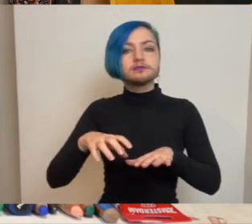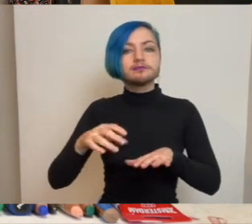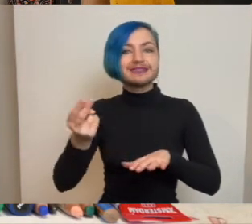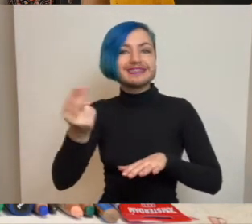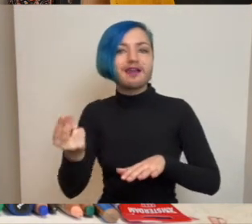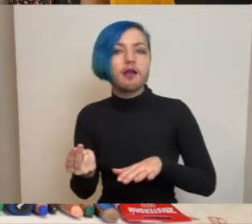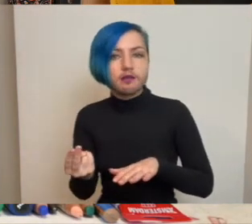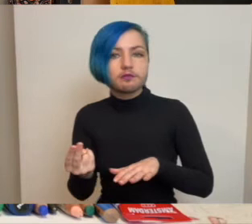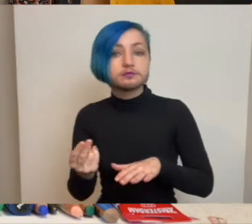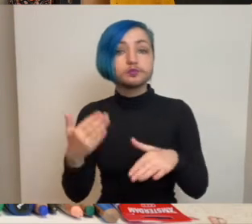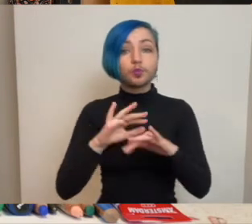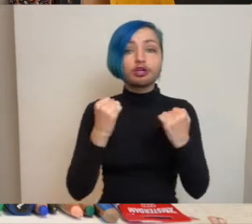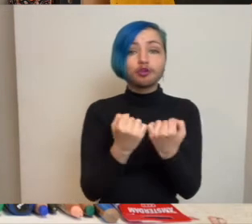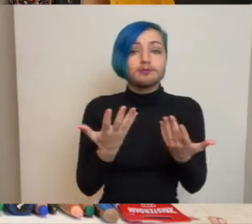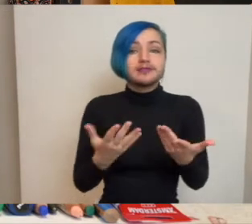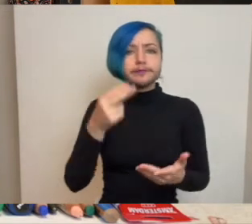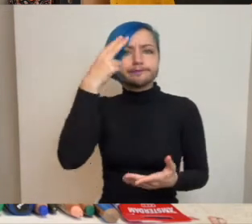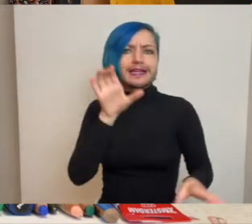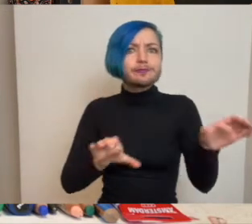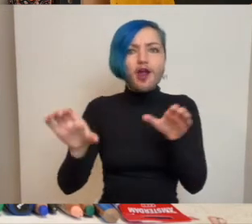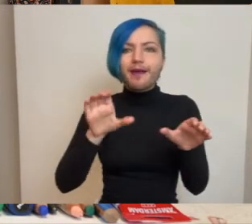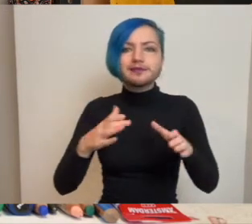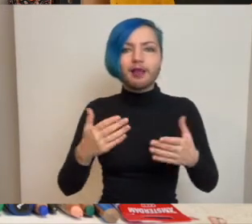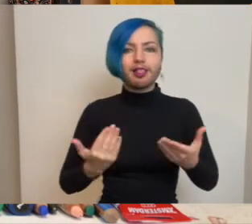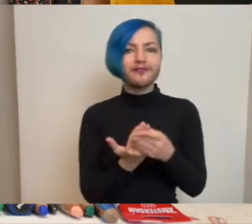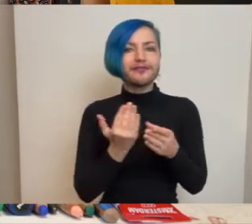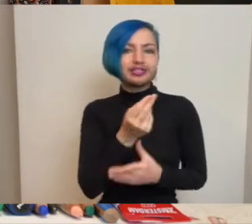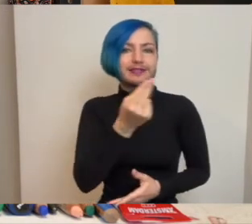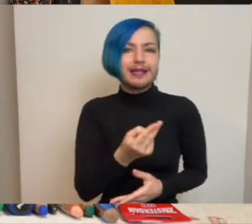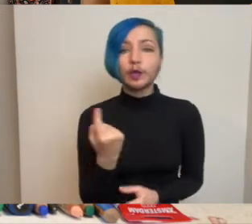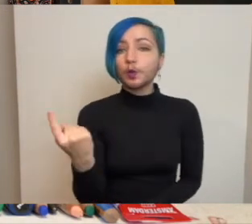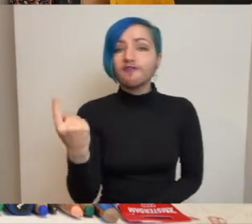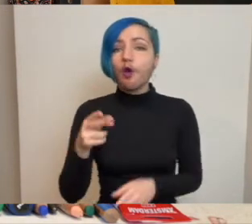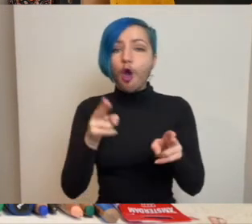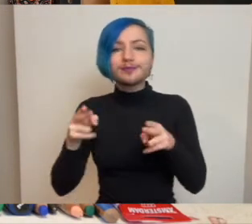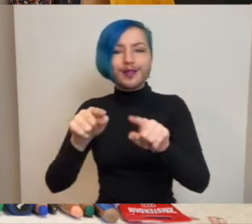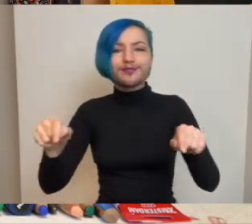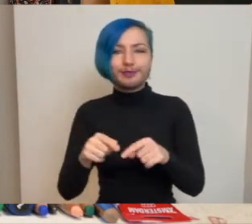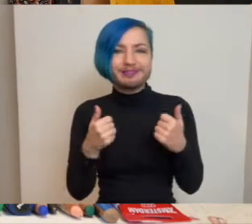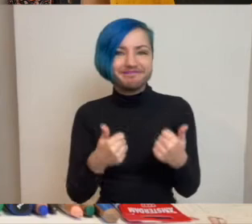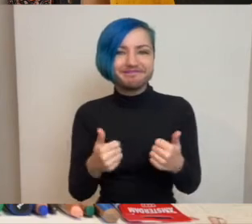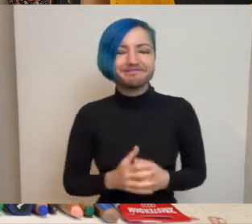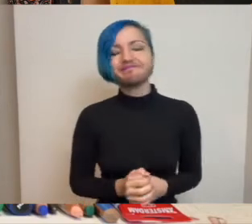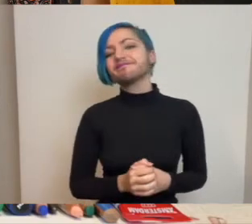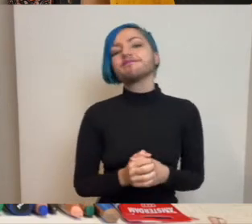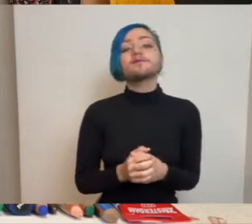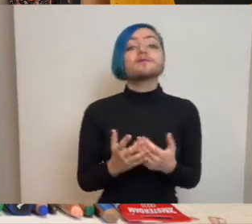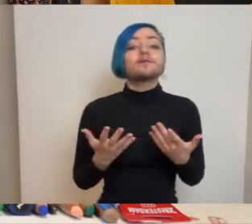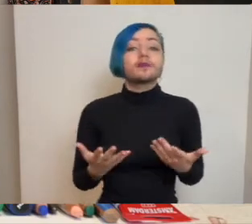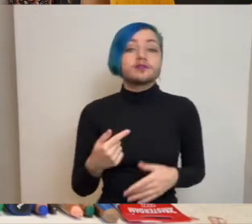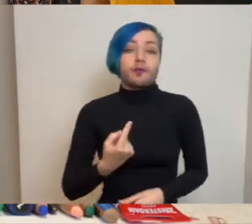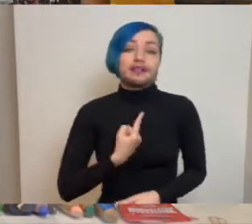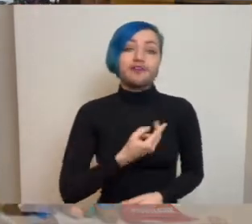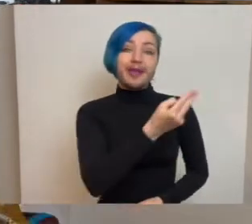workshop for you today called Experimental Fashion Design for Hospital Rooms. So yeah, I'm